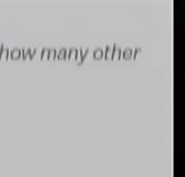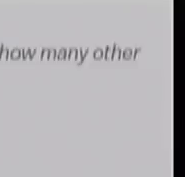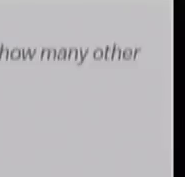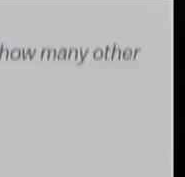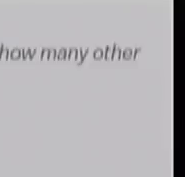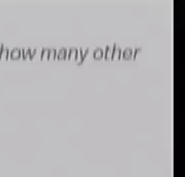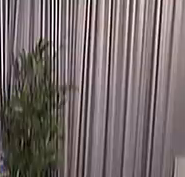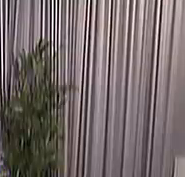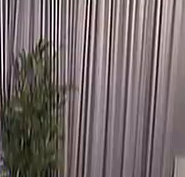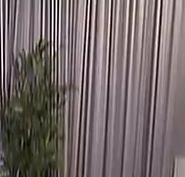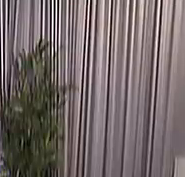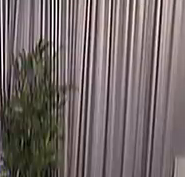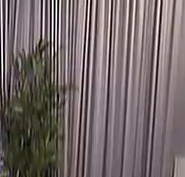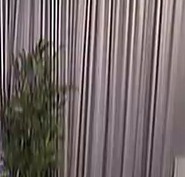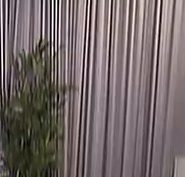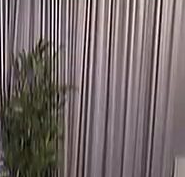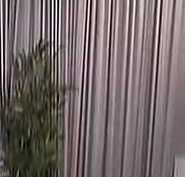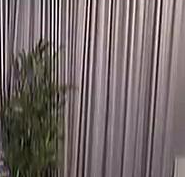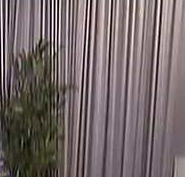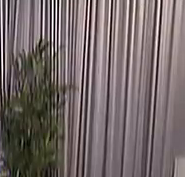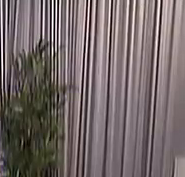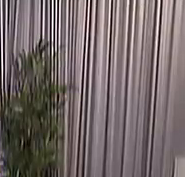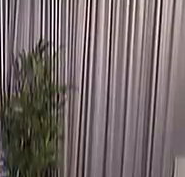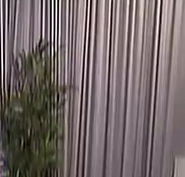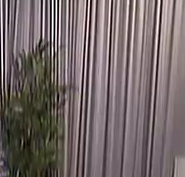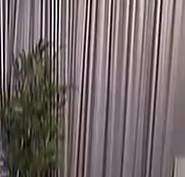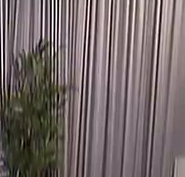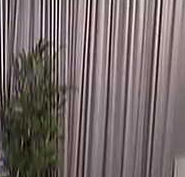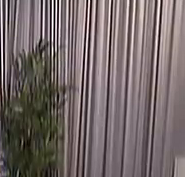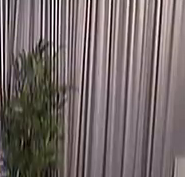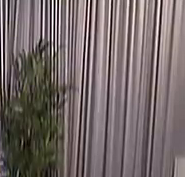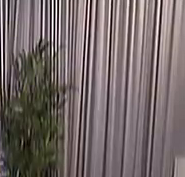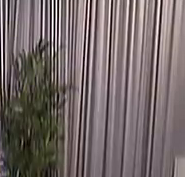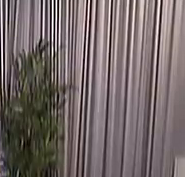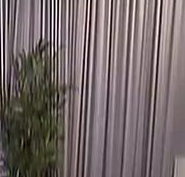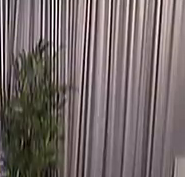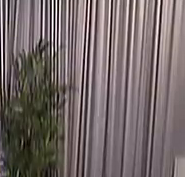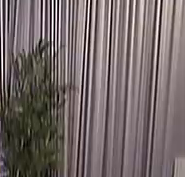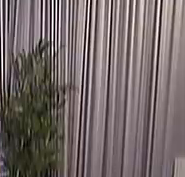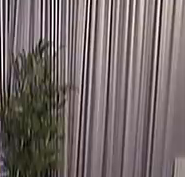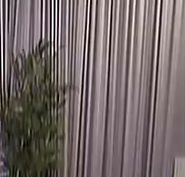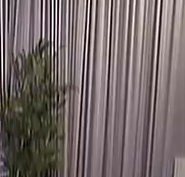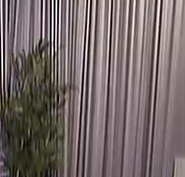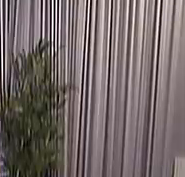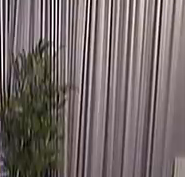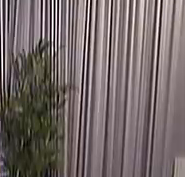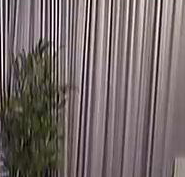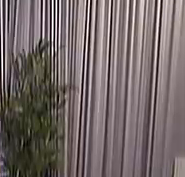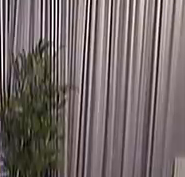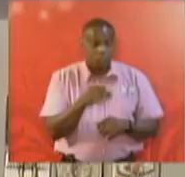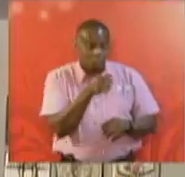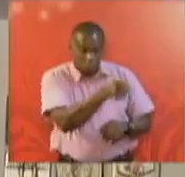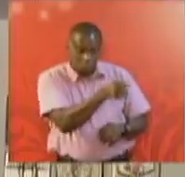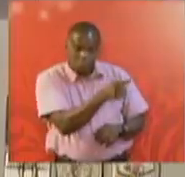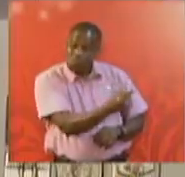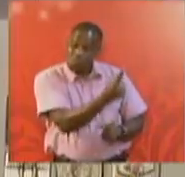minister's slide, again pointing out the importance of not being the one person that's at the head of the pyramid and increasing the risk of